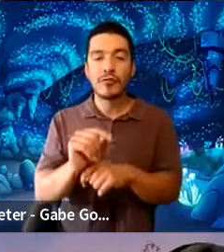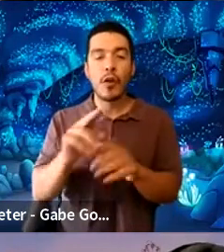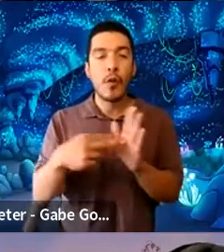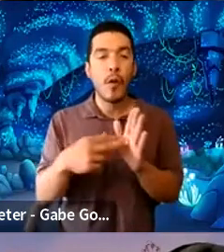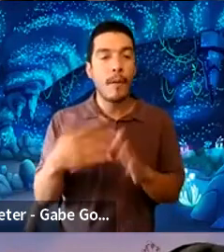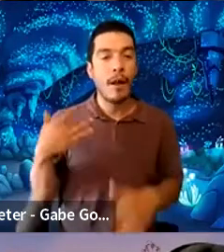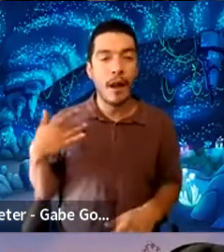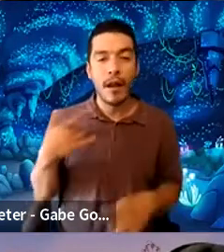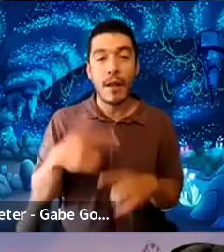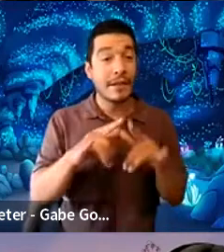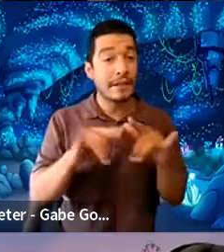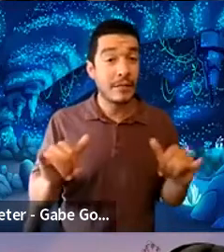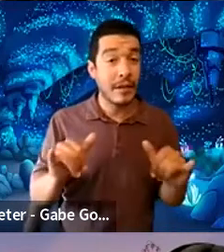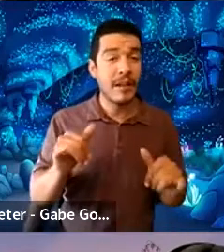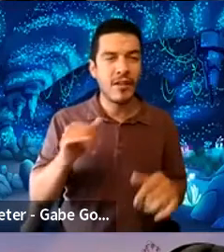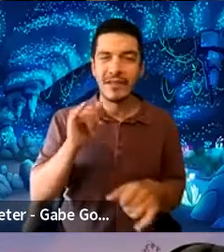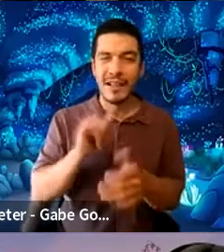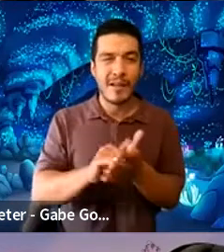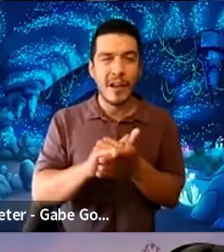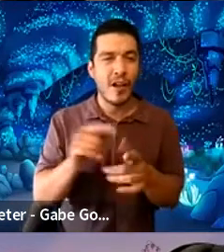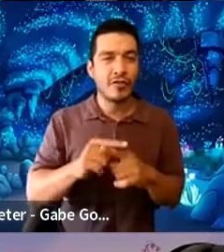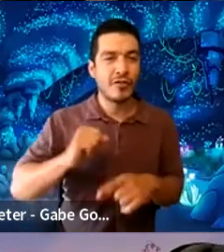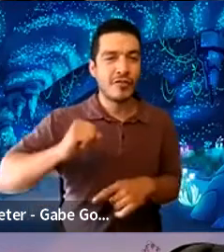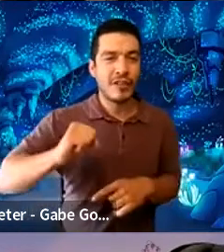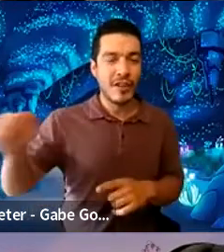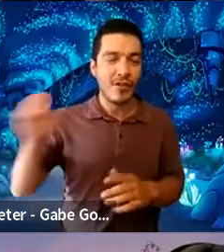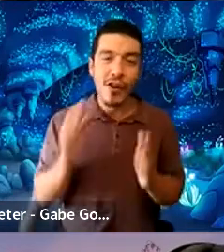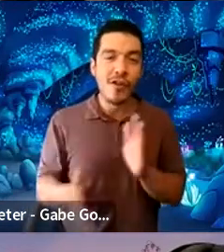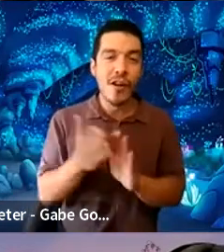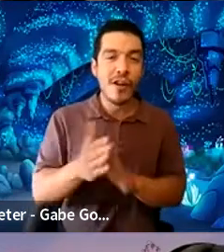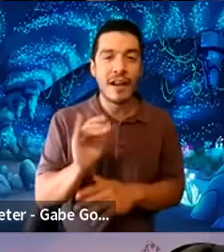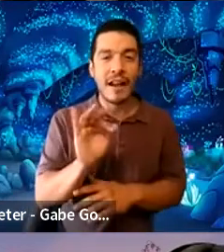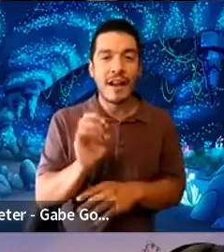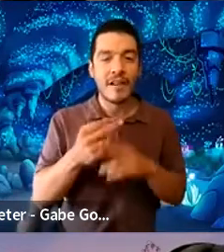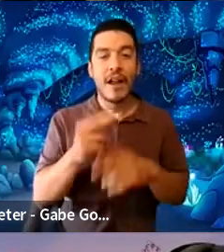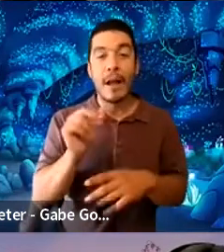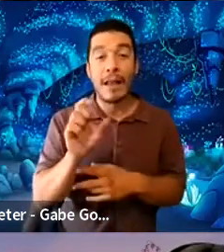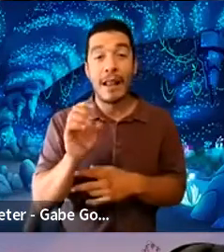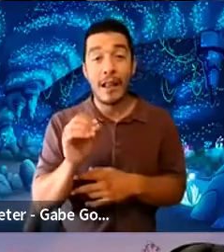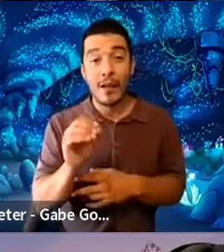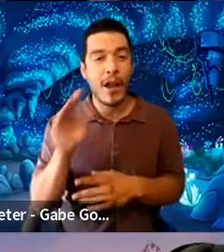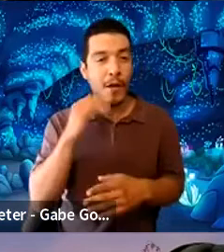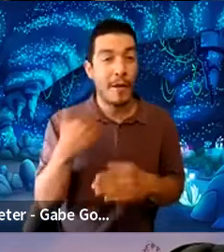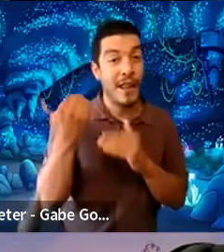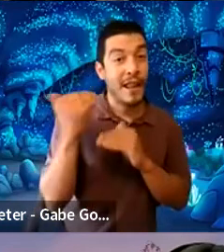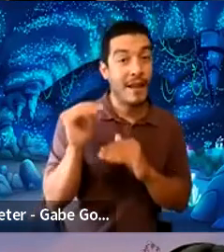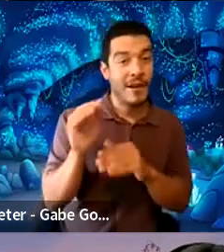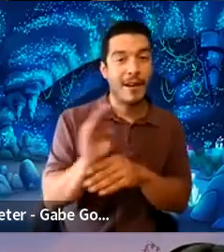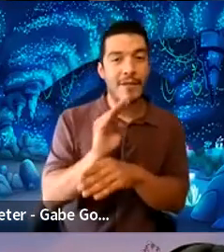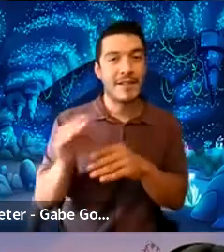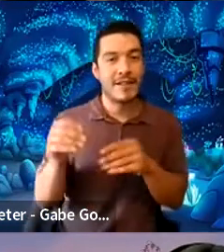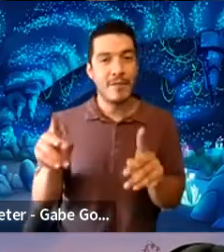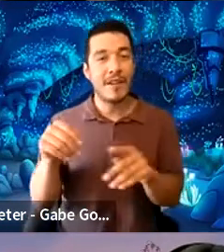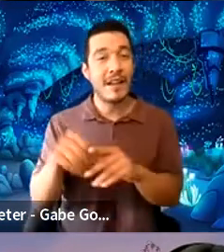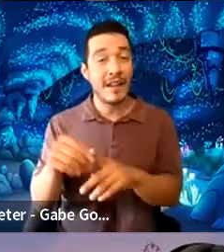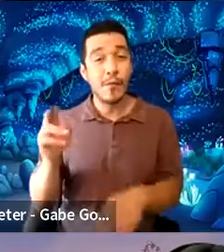at the same time, it was impossible to resist that she would be running a cafe called Paleo. And there would be limited, you know, business opportunities in